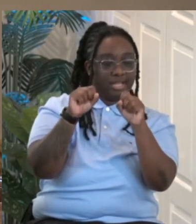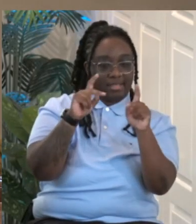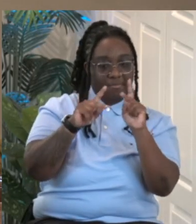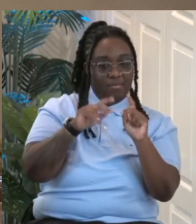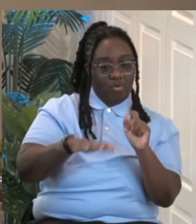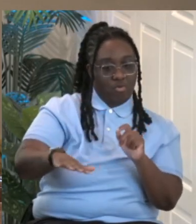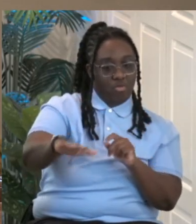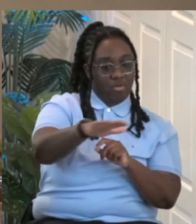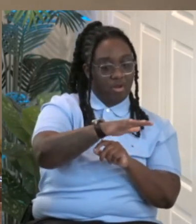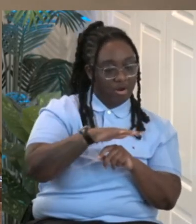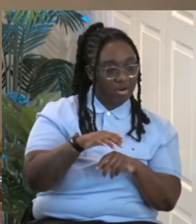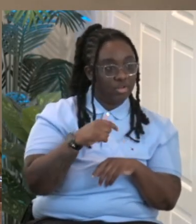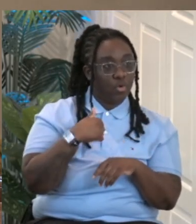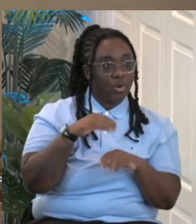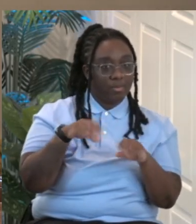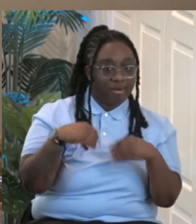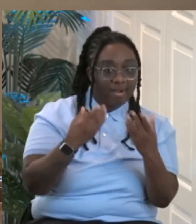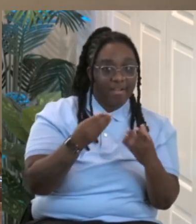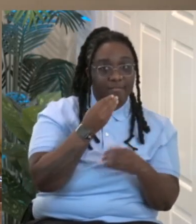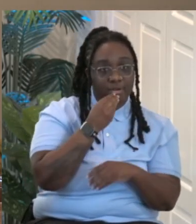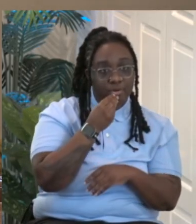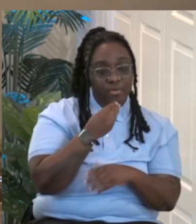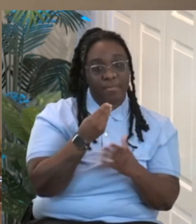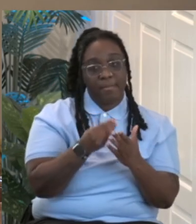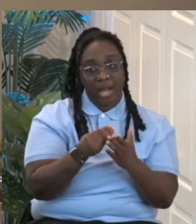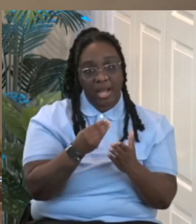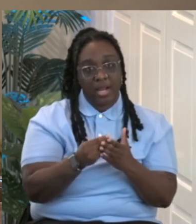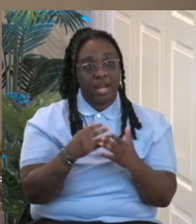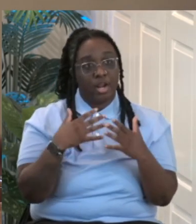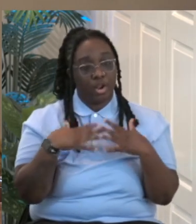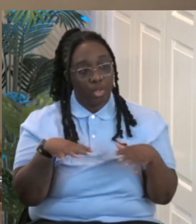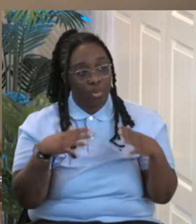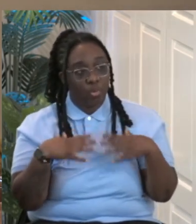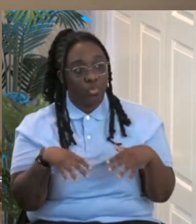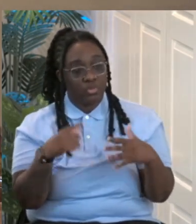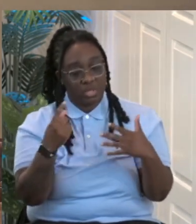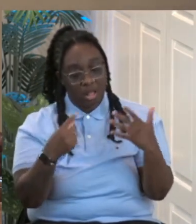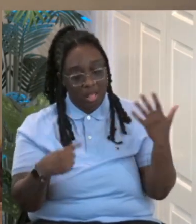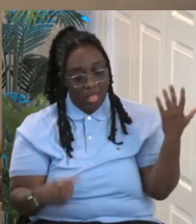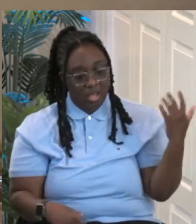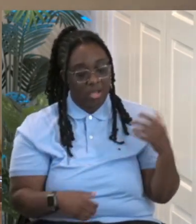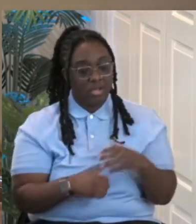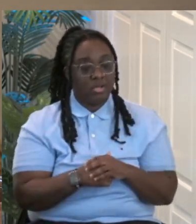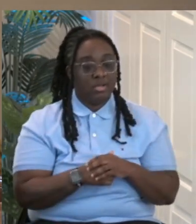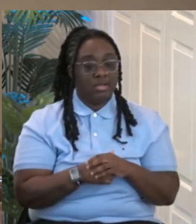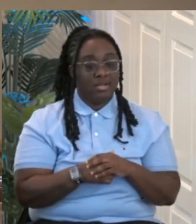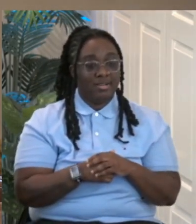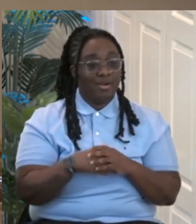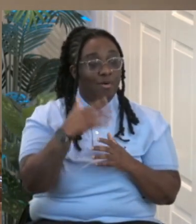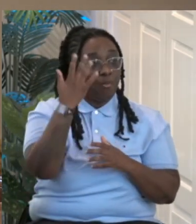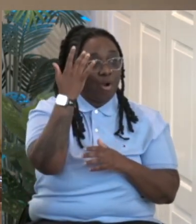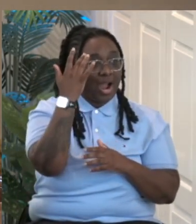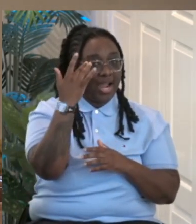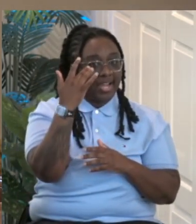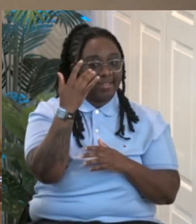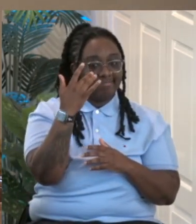them in the newspaper. We were walking with them, striking with them, because it was about justice. And that was the thing we were headed for.